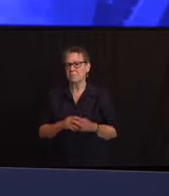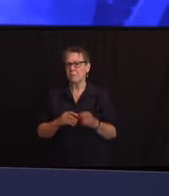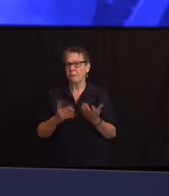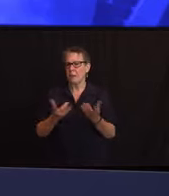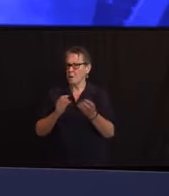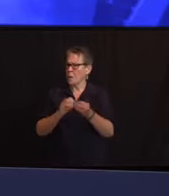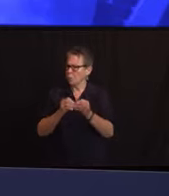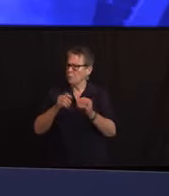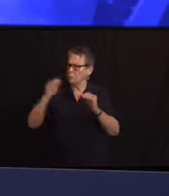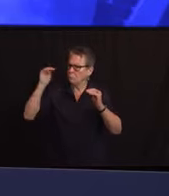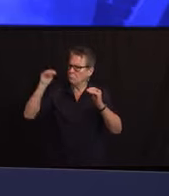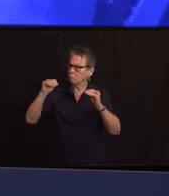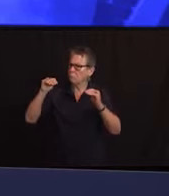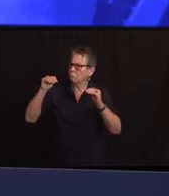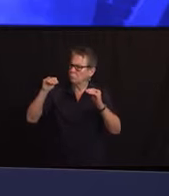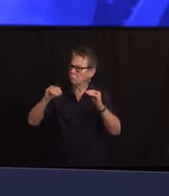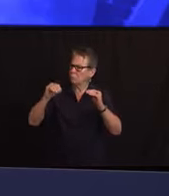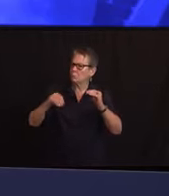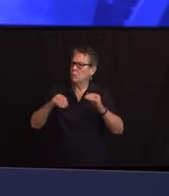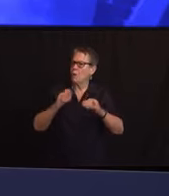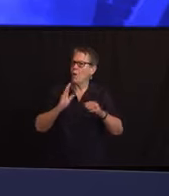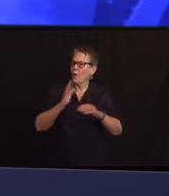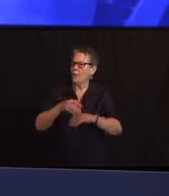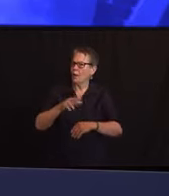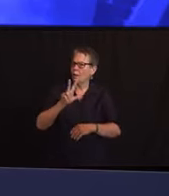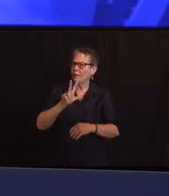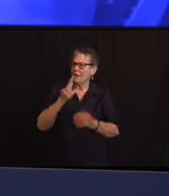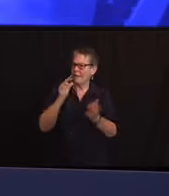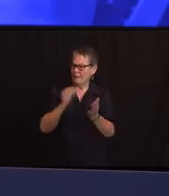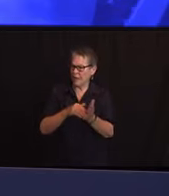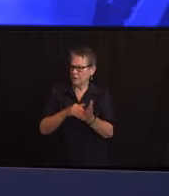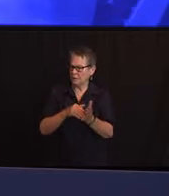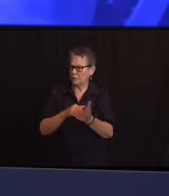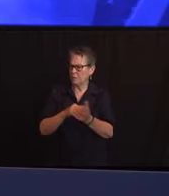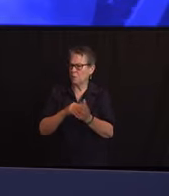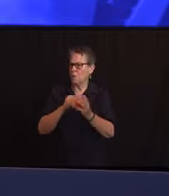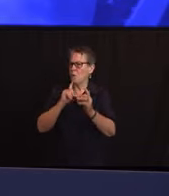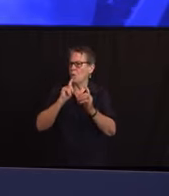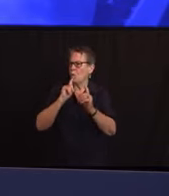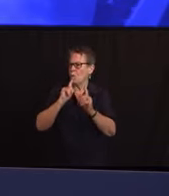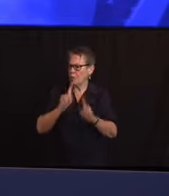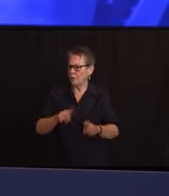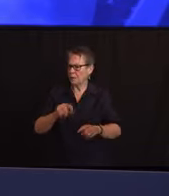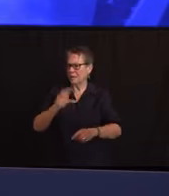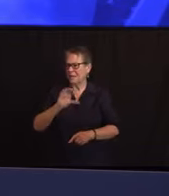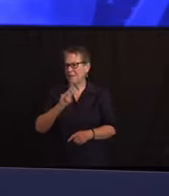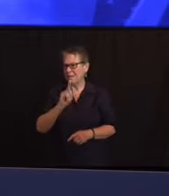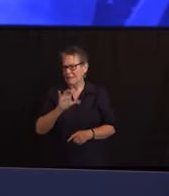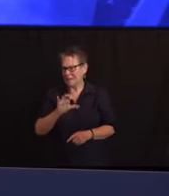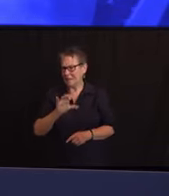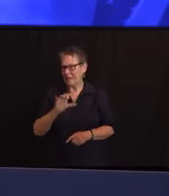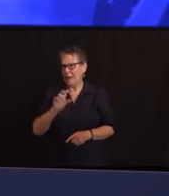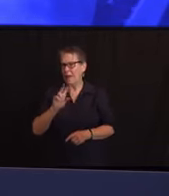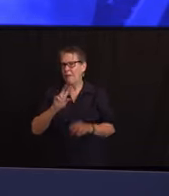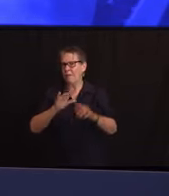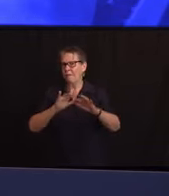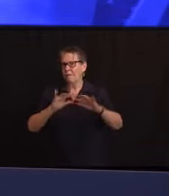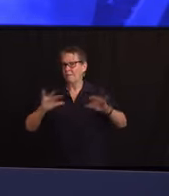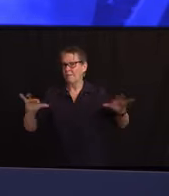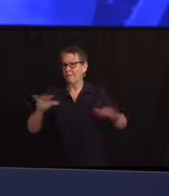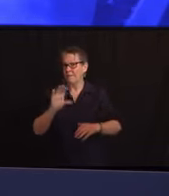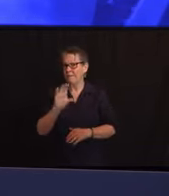are 3,655 reports of CDC variants of concern in New Jersey.